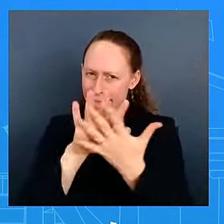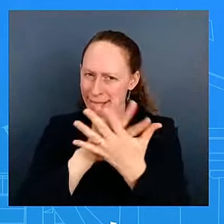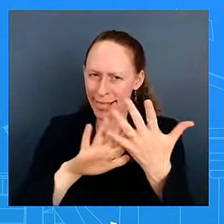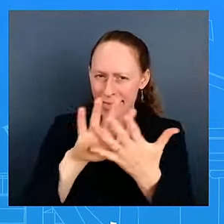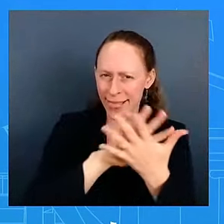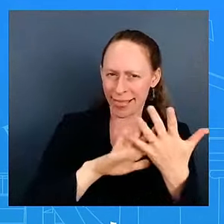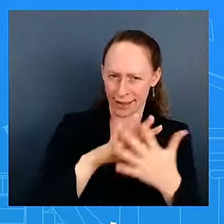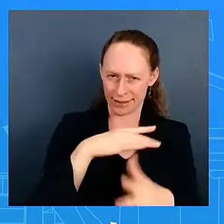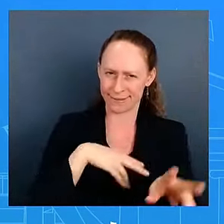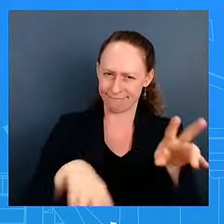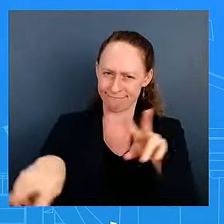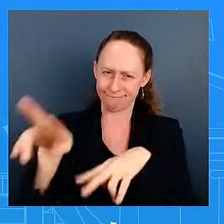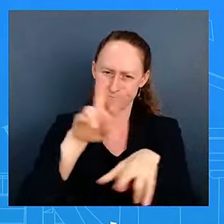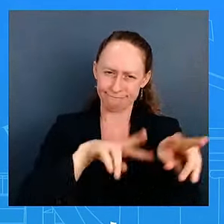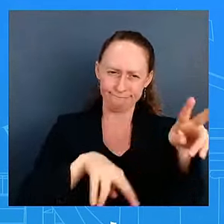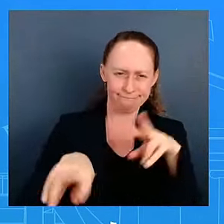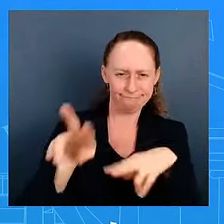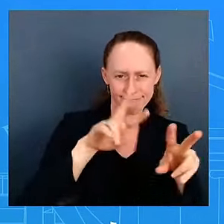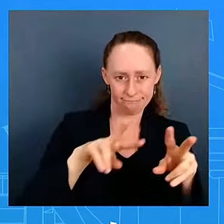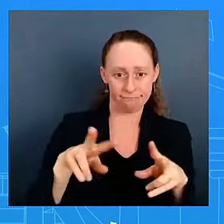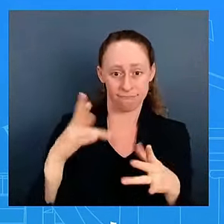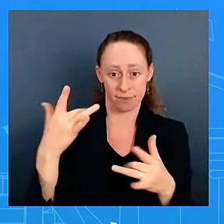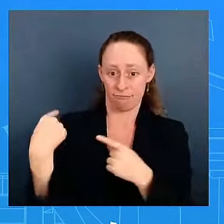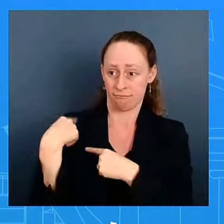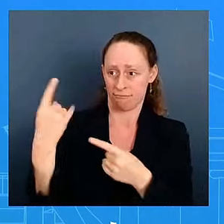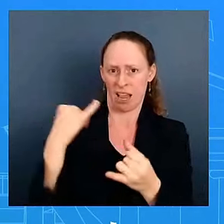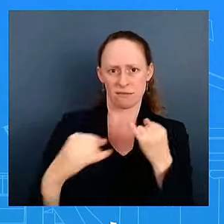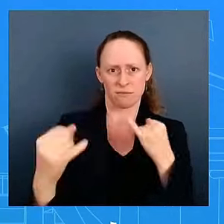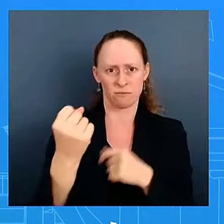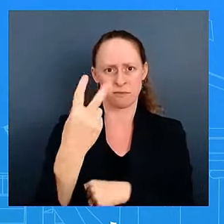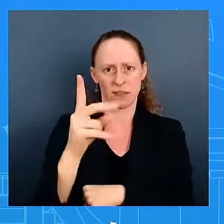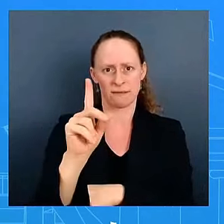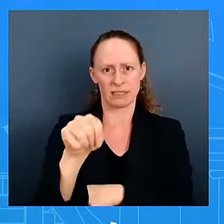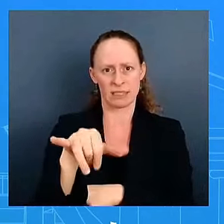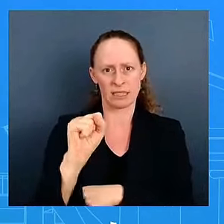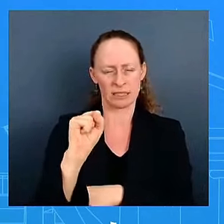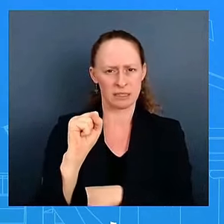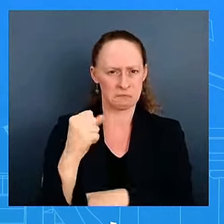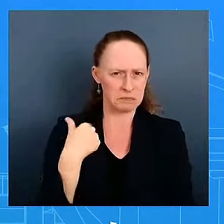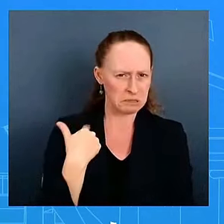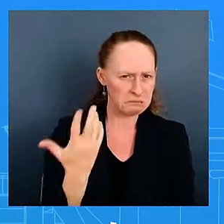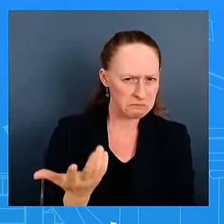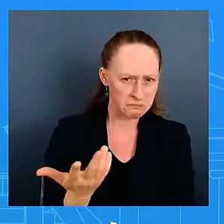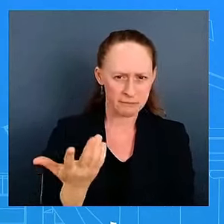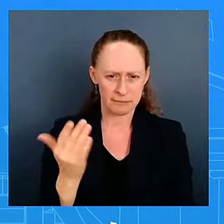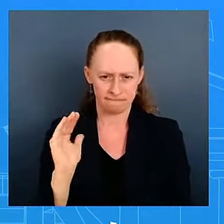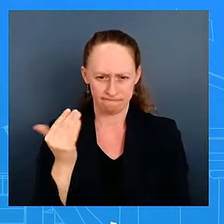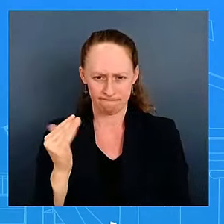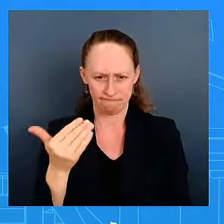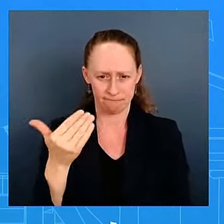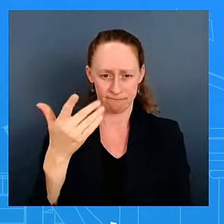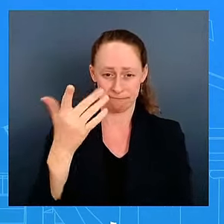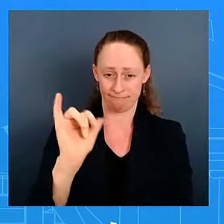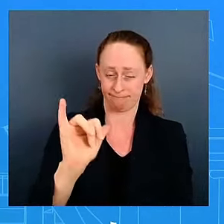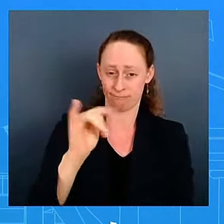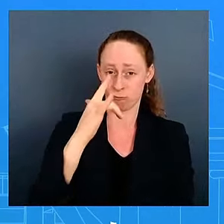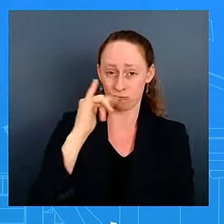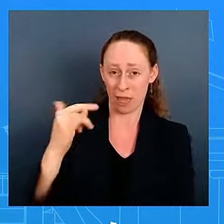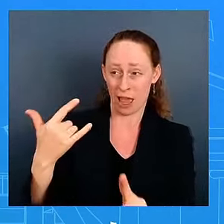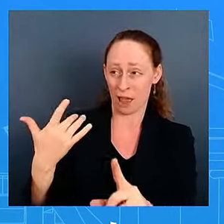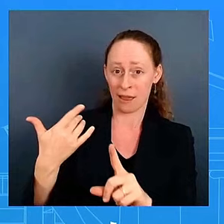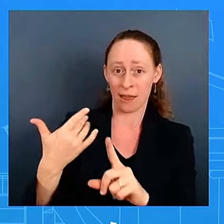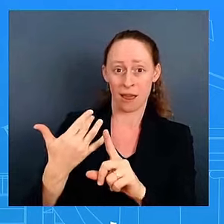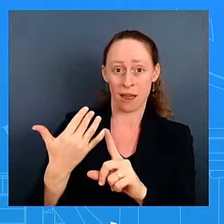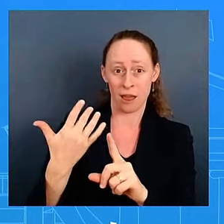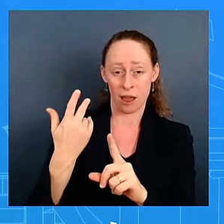reconsider any specific statements that you might have made in recent months on that issue? I appreciate the question. I really do, and the